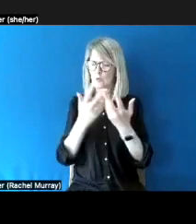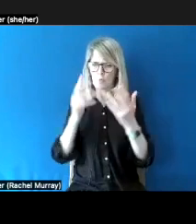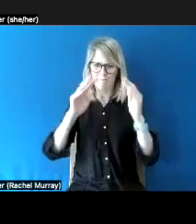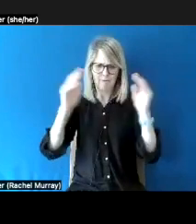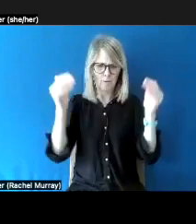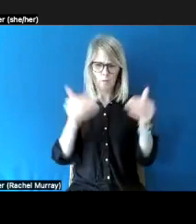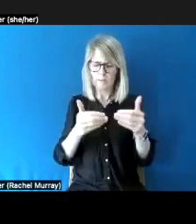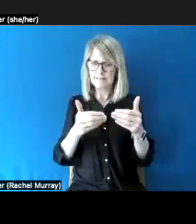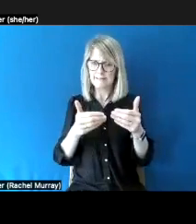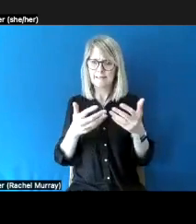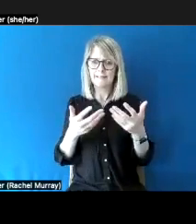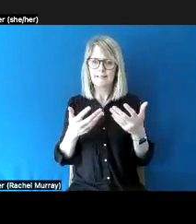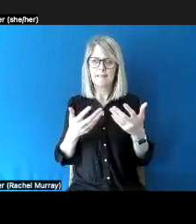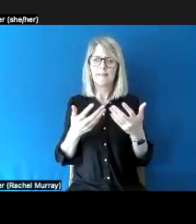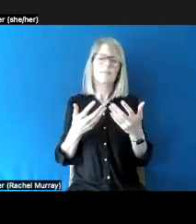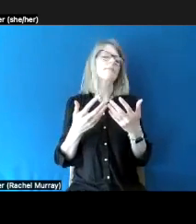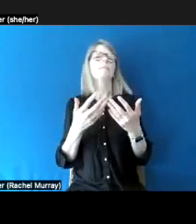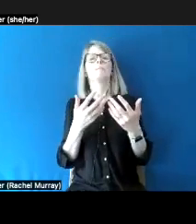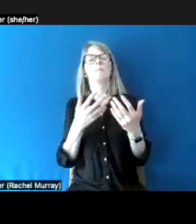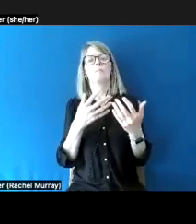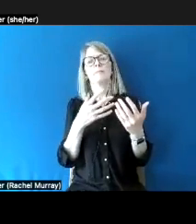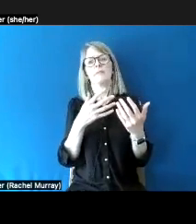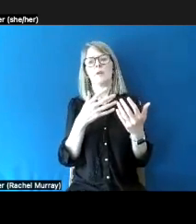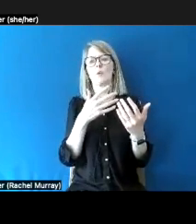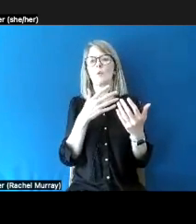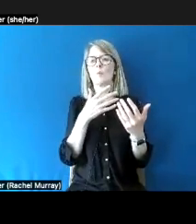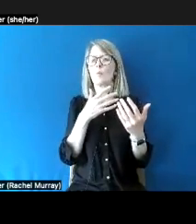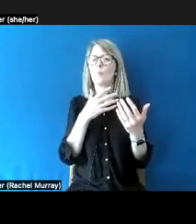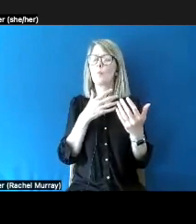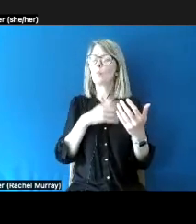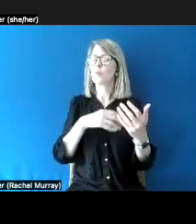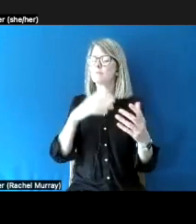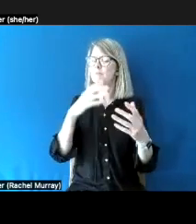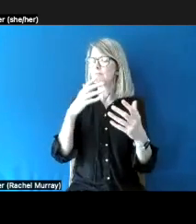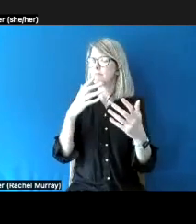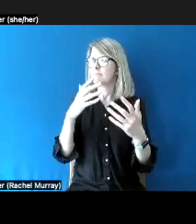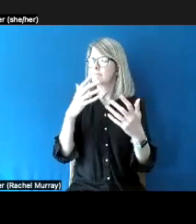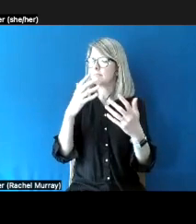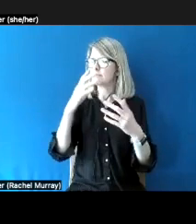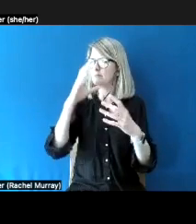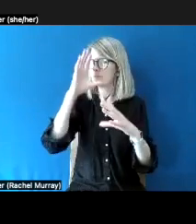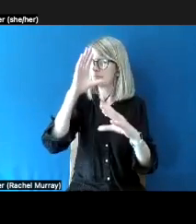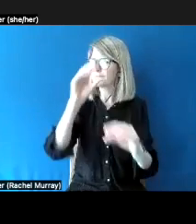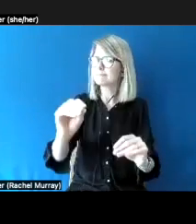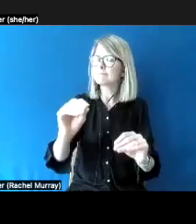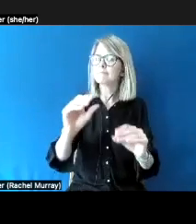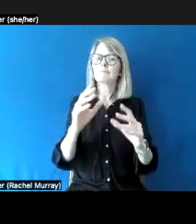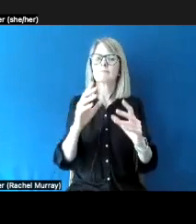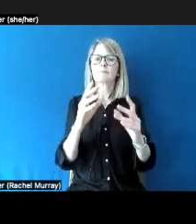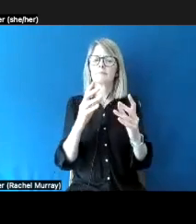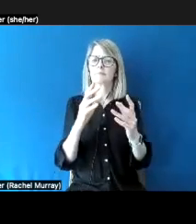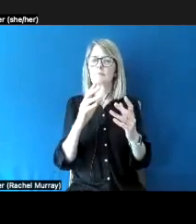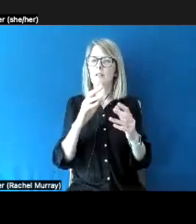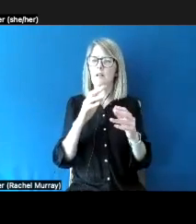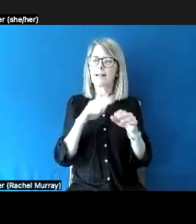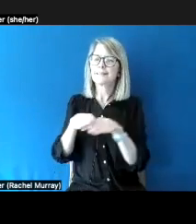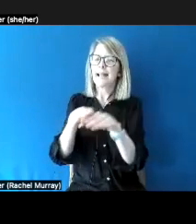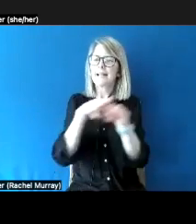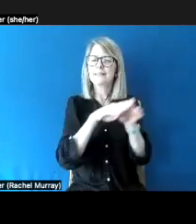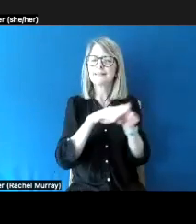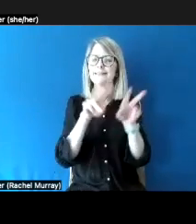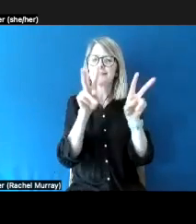would like to kind of alert you is the kind of standard definition that many of us